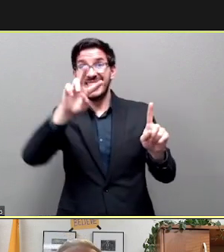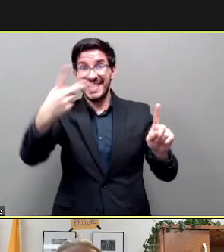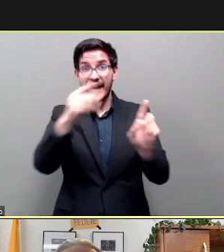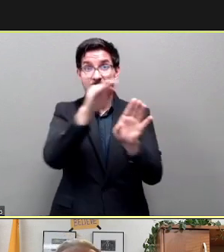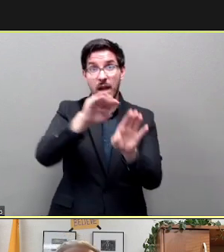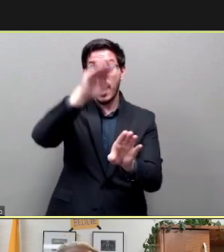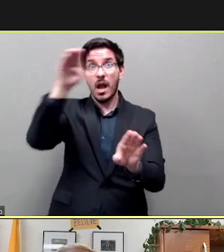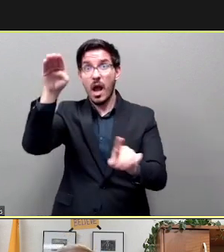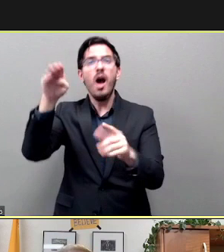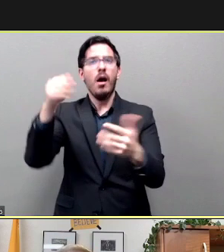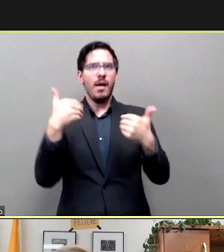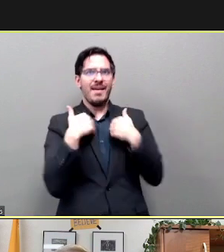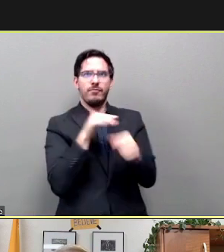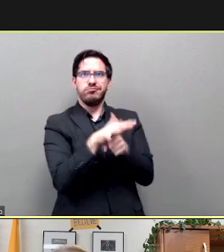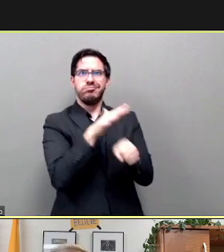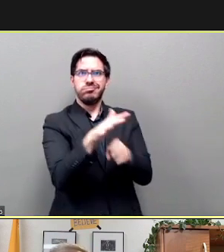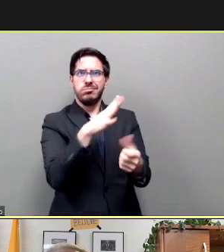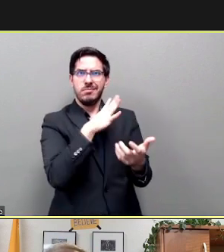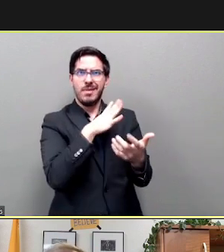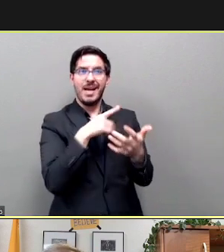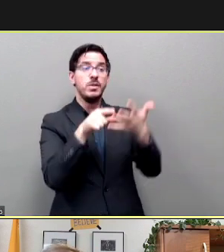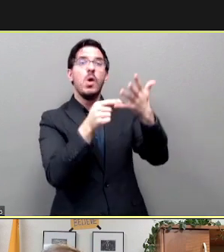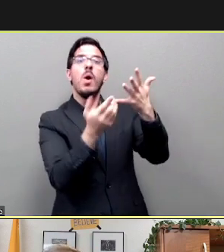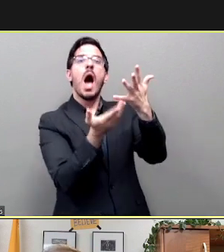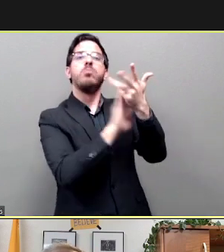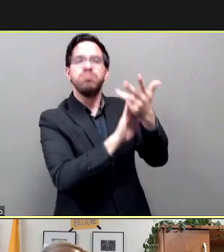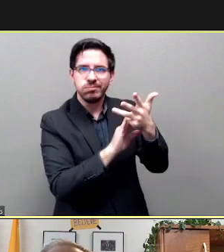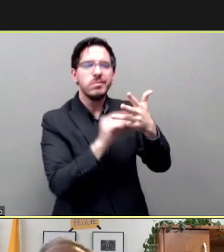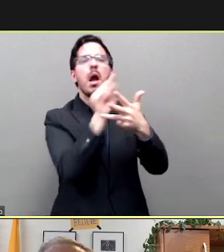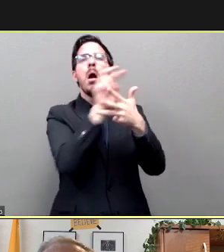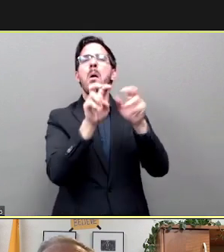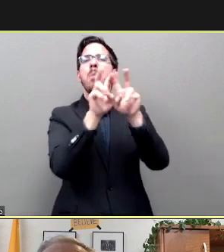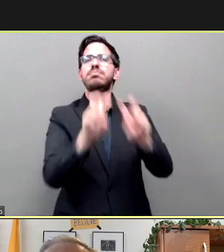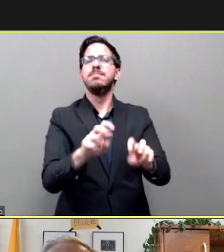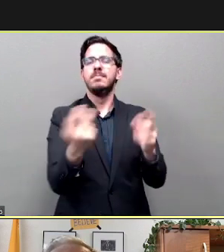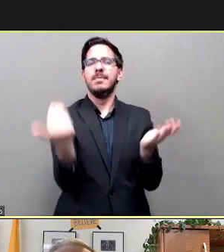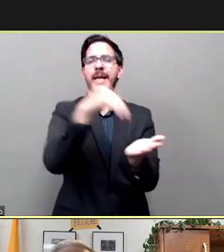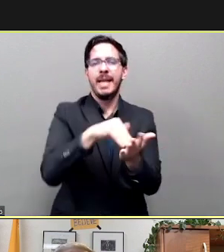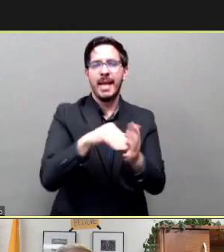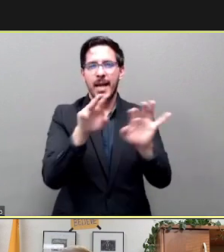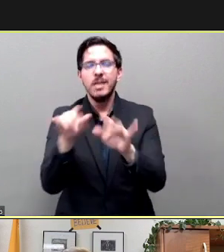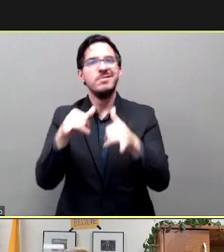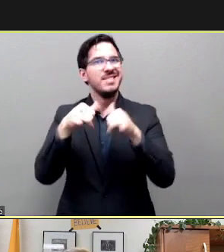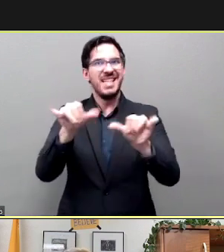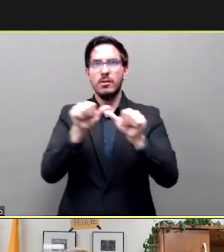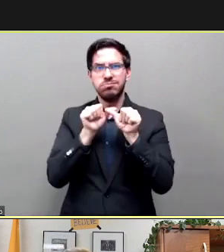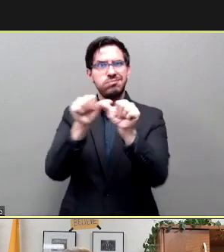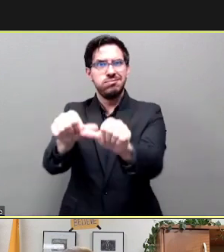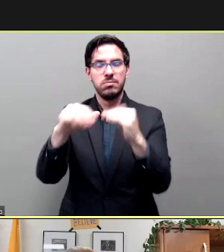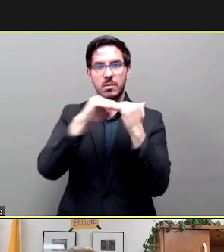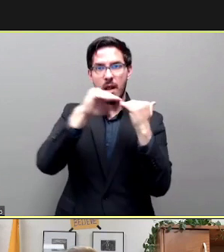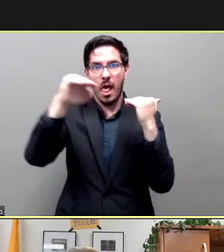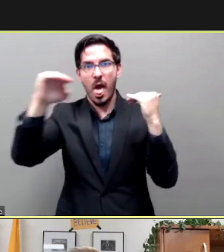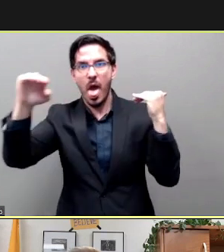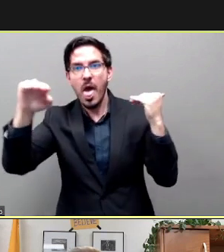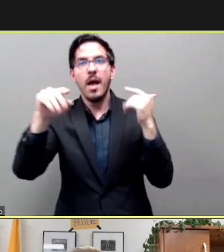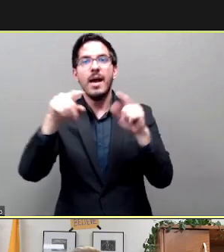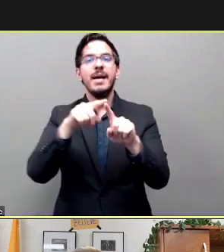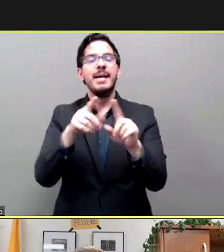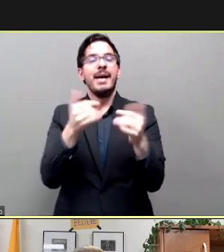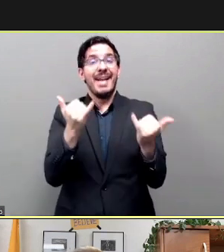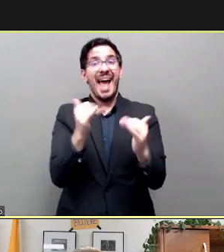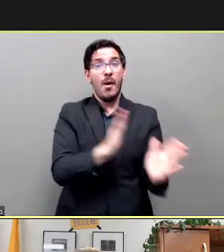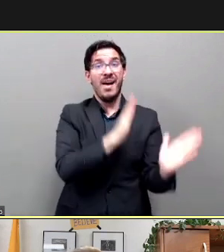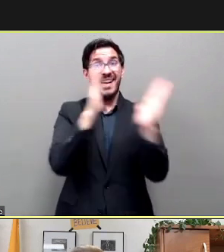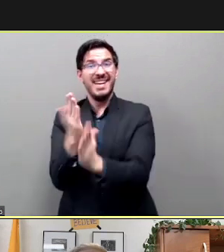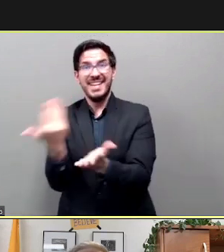can see this week we're a little lower, but last week we were very, very close to crisis standards of care levels. And I